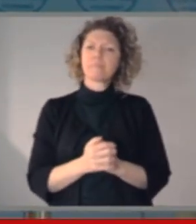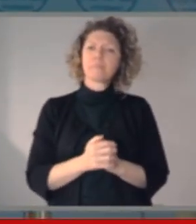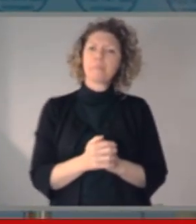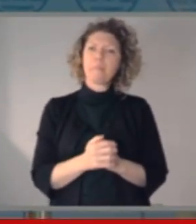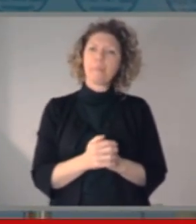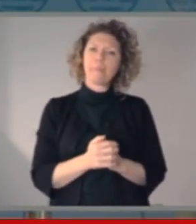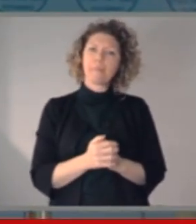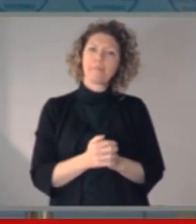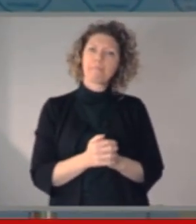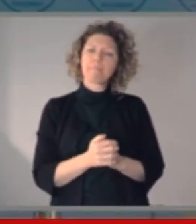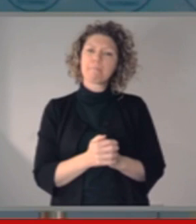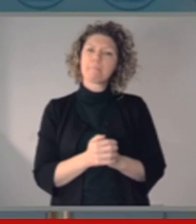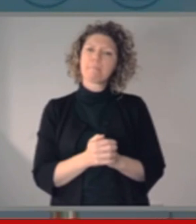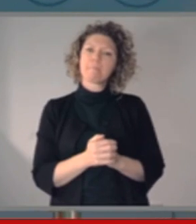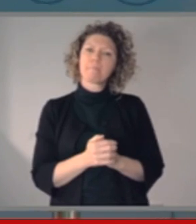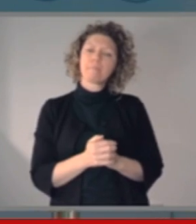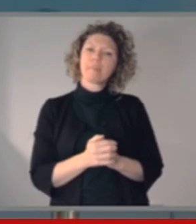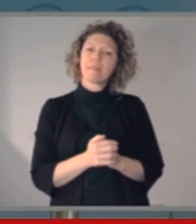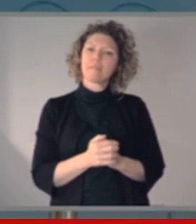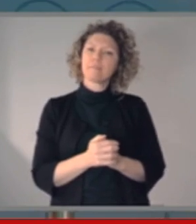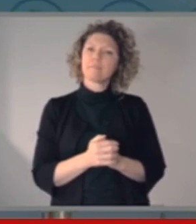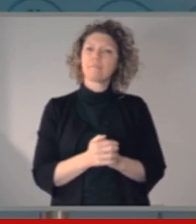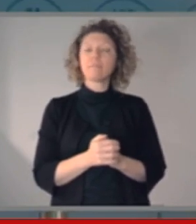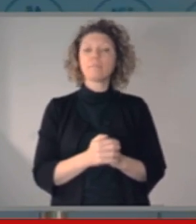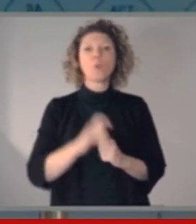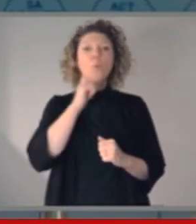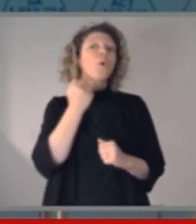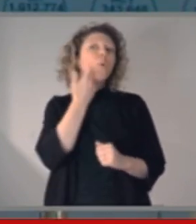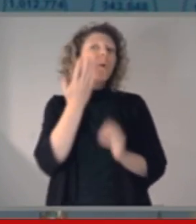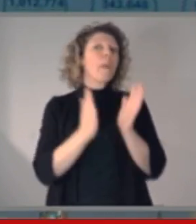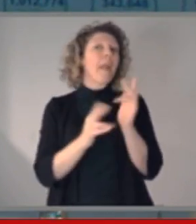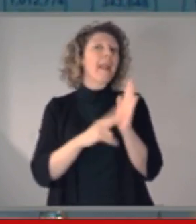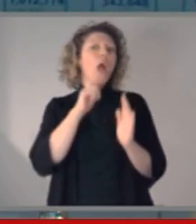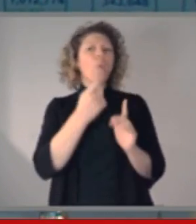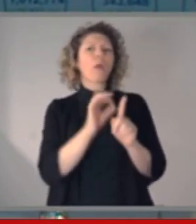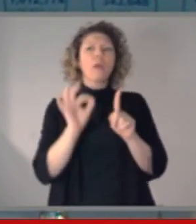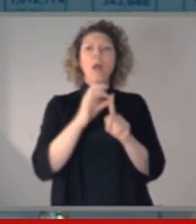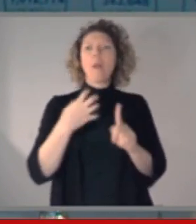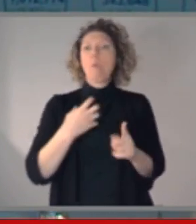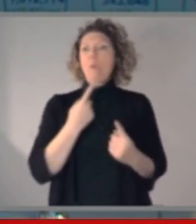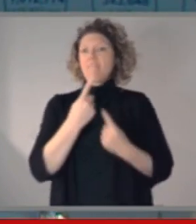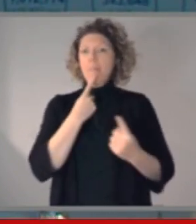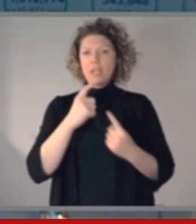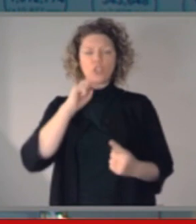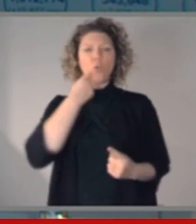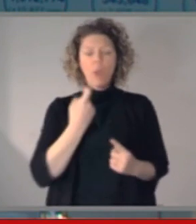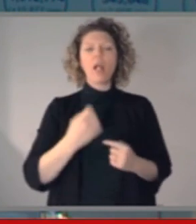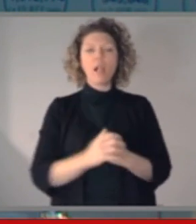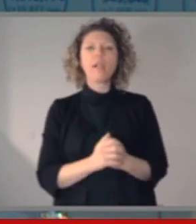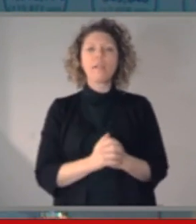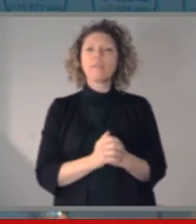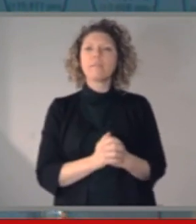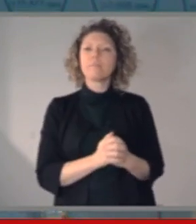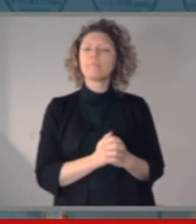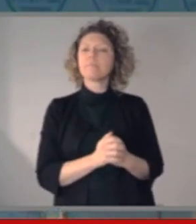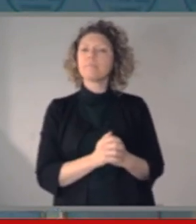there. These are we'll be upgrading again from Monday, the information packs that are going out, and you'll see this every day, very similar to what